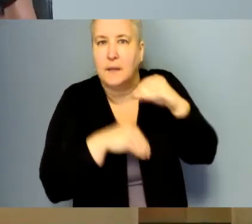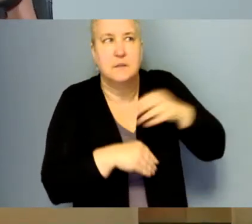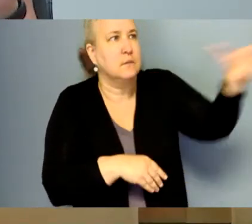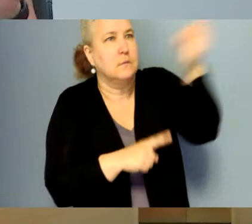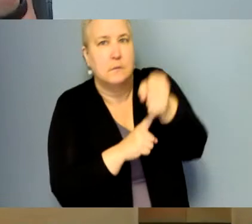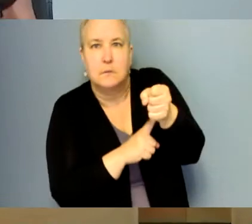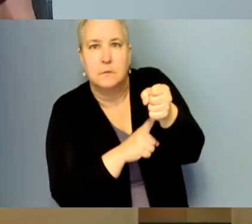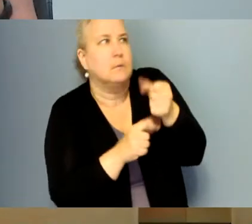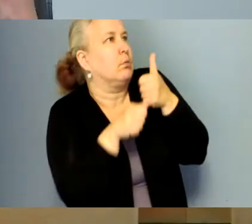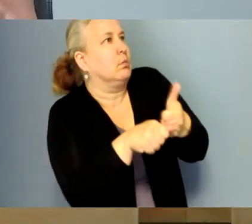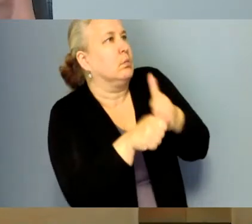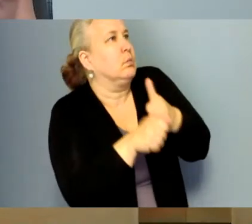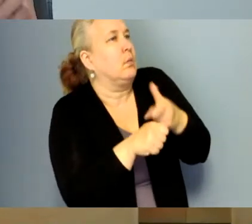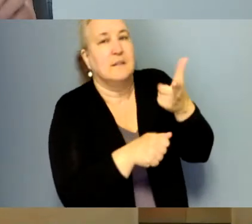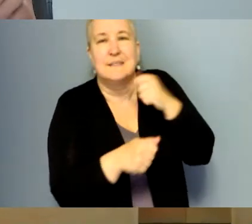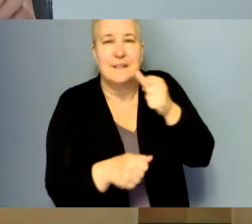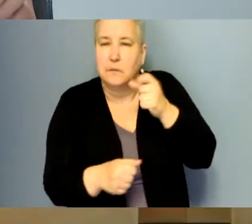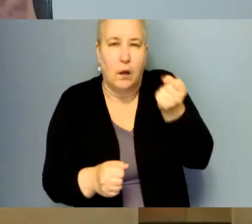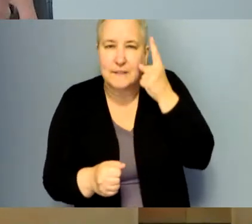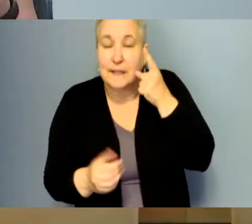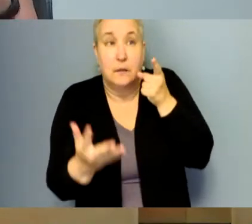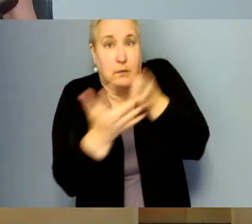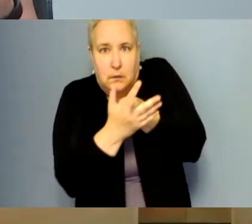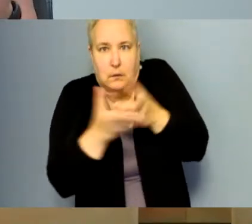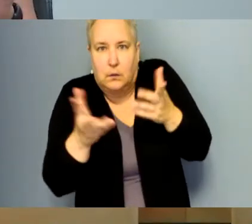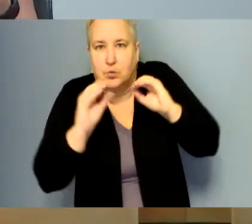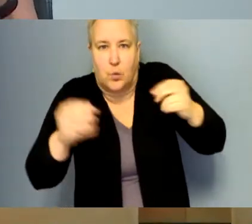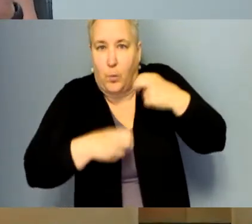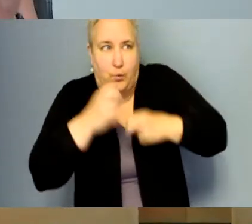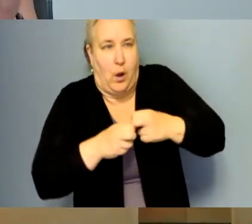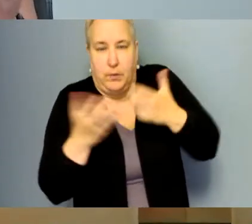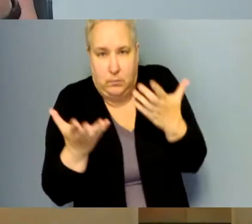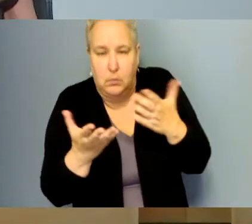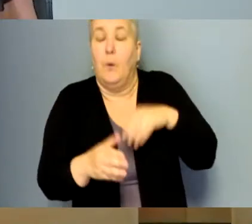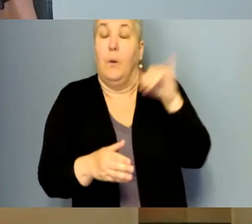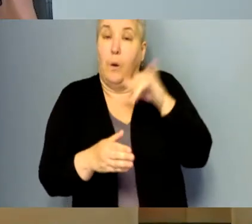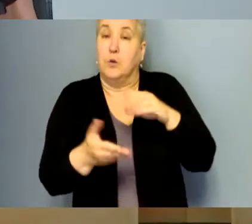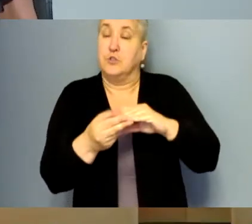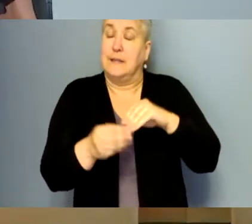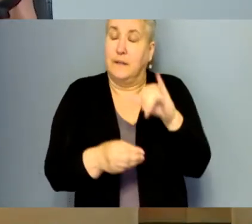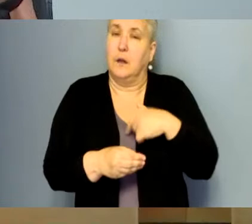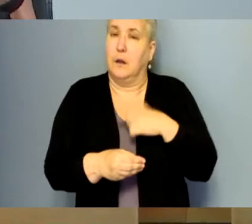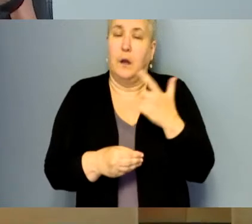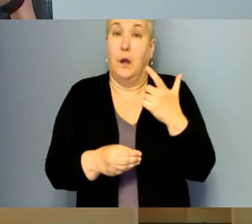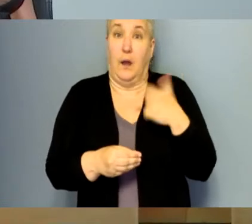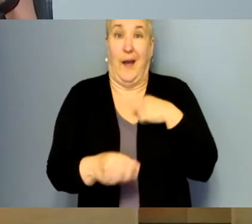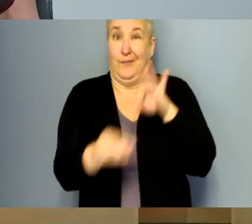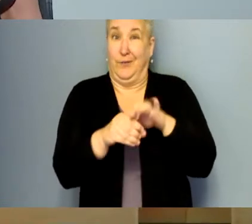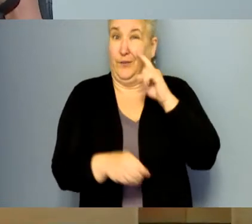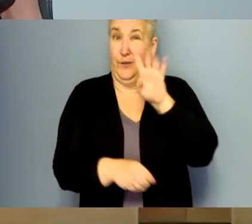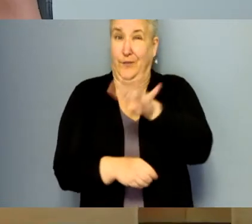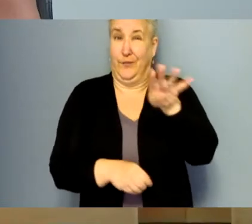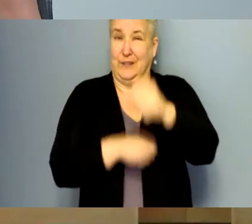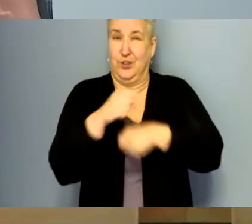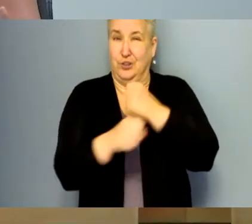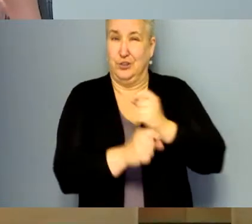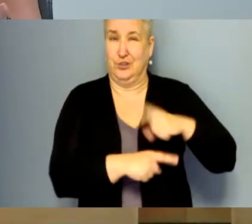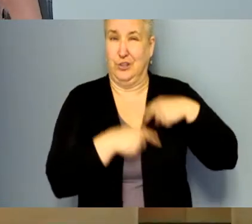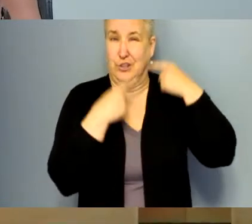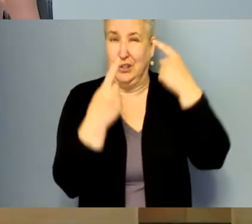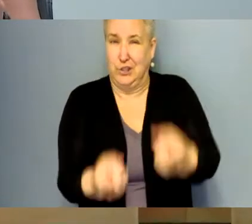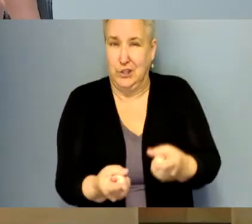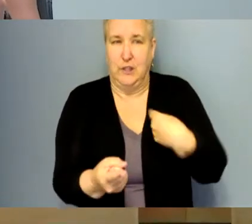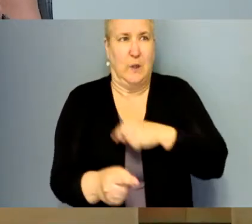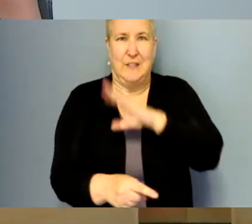isn't getting through that there was no problem. Having said that, I would also add that I've been voting for 44 years, and we were never on a